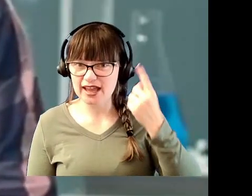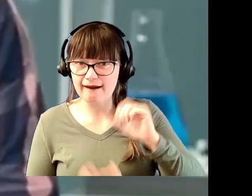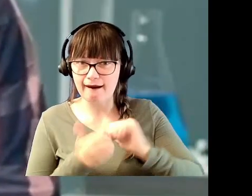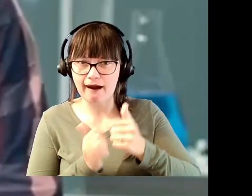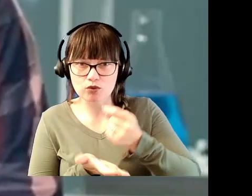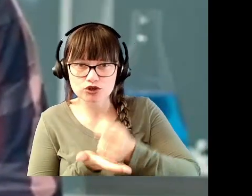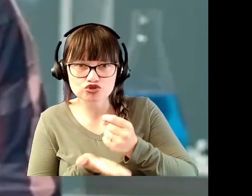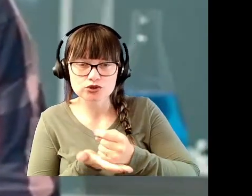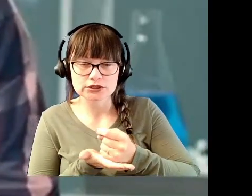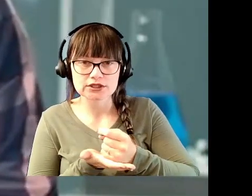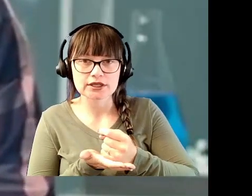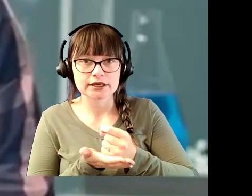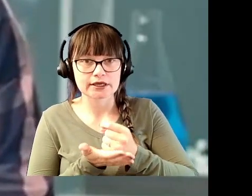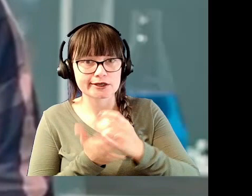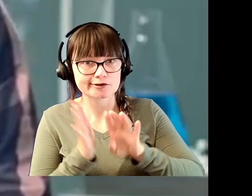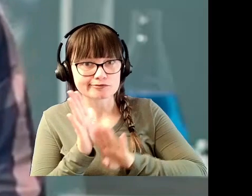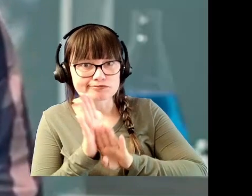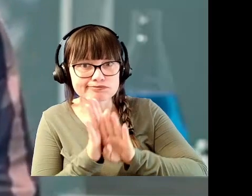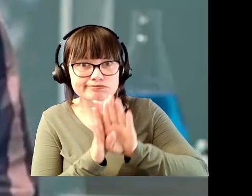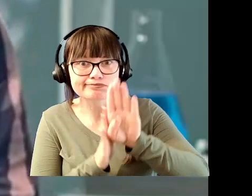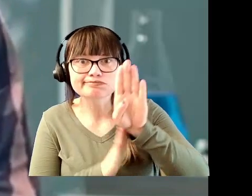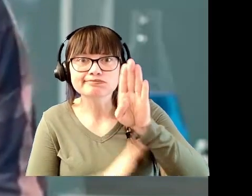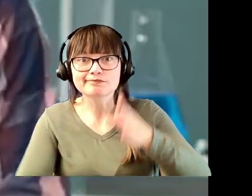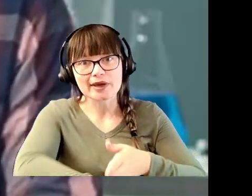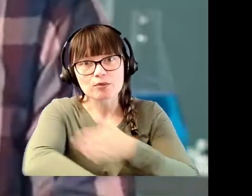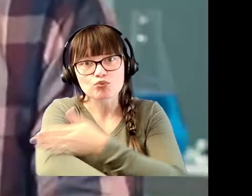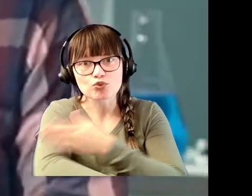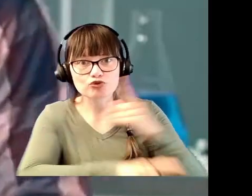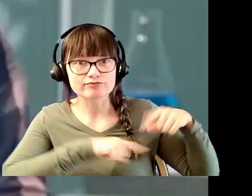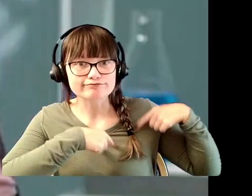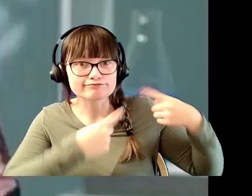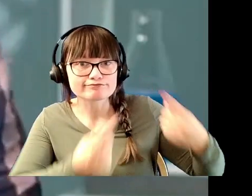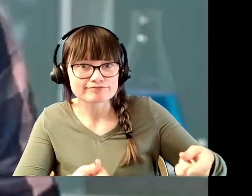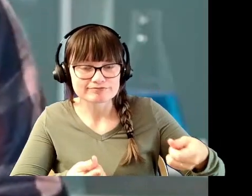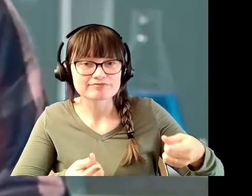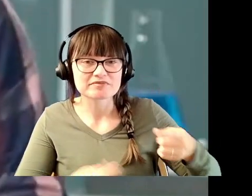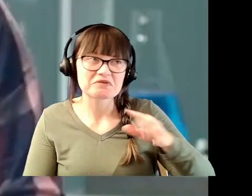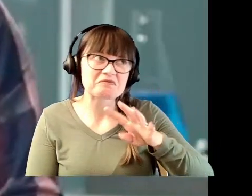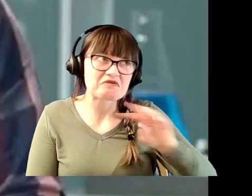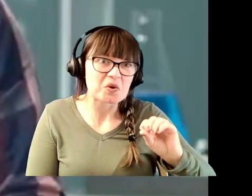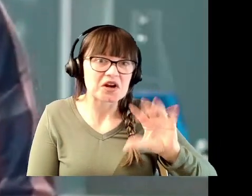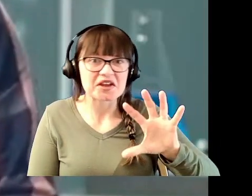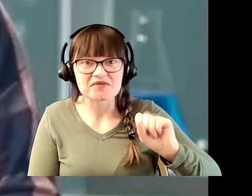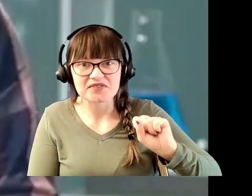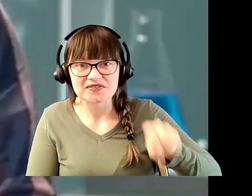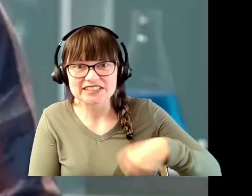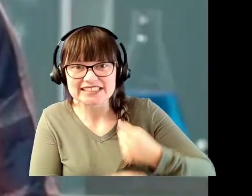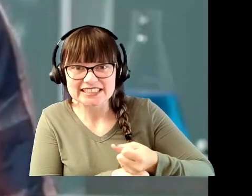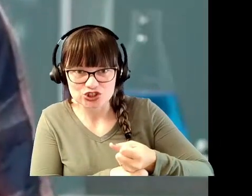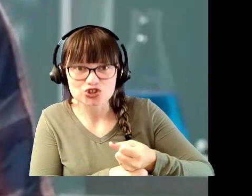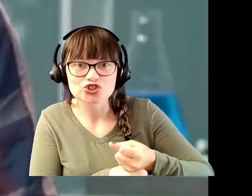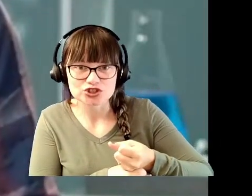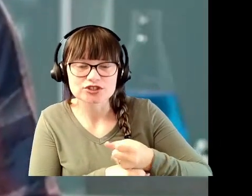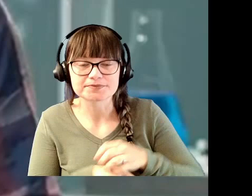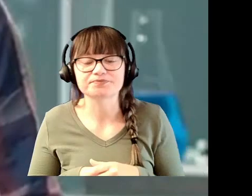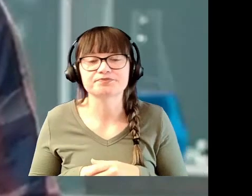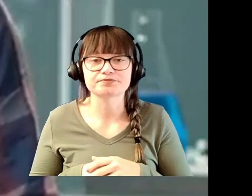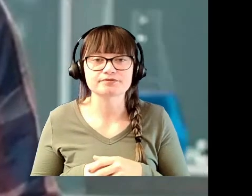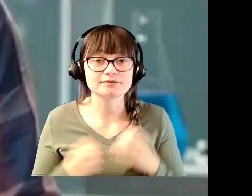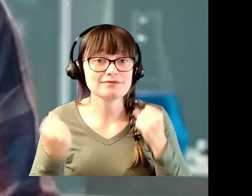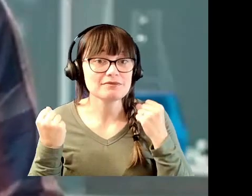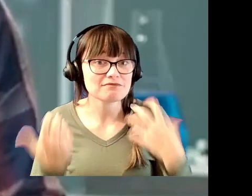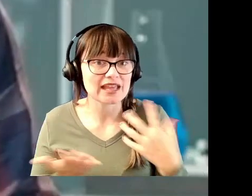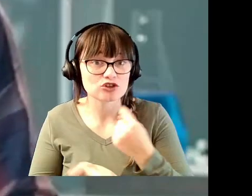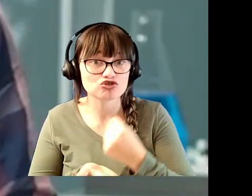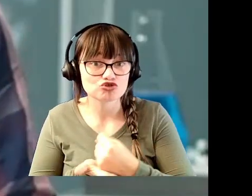it has evolved dramatically over the last 40 or 50 years. A lot of treatments that we